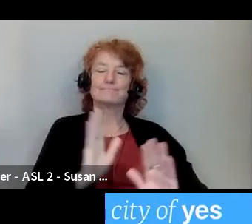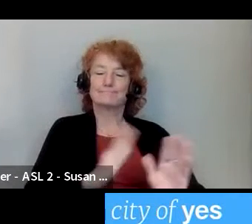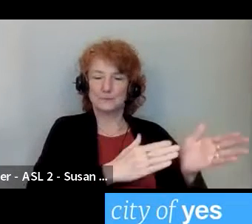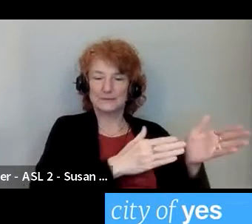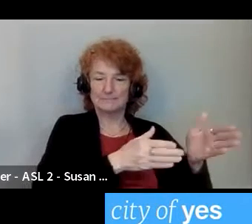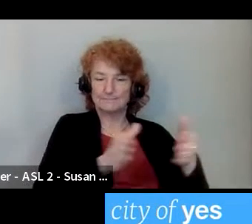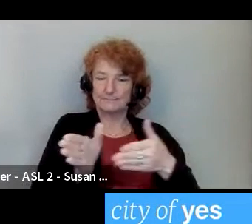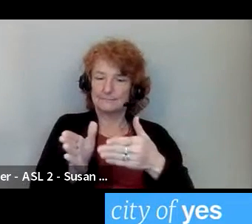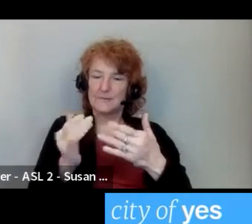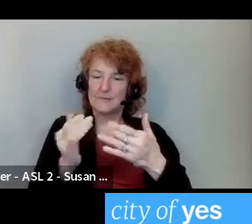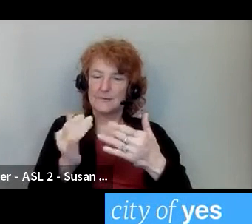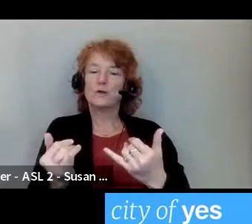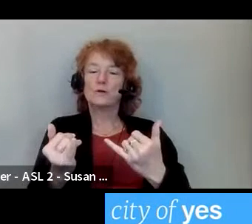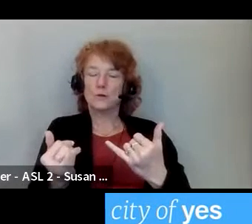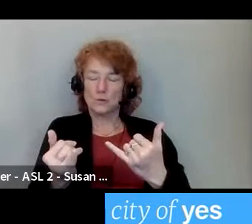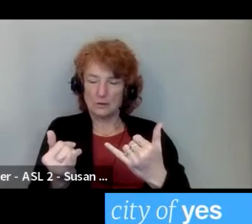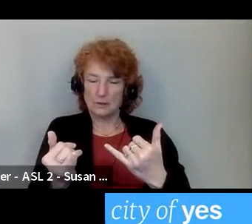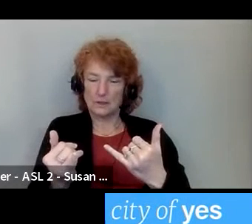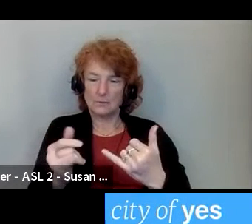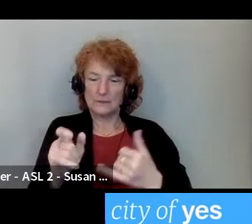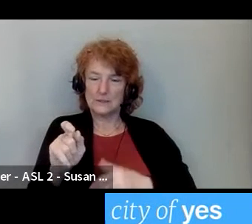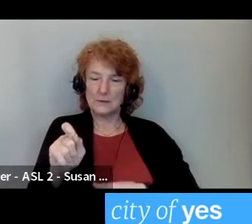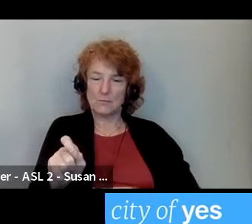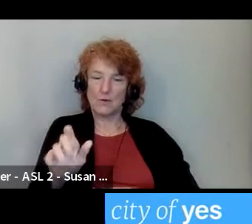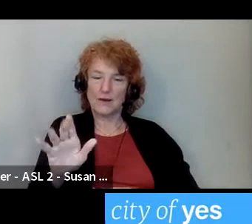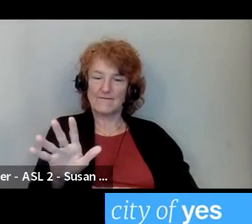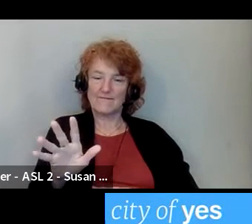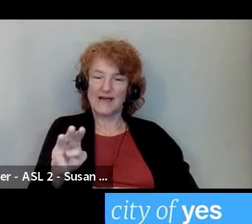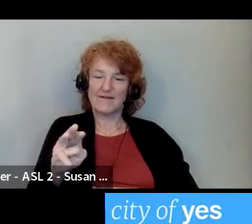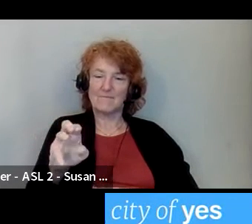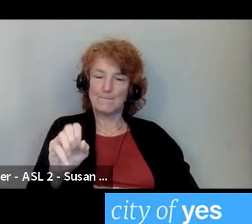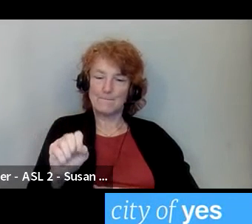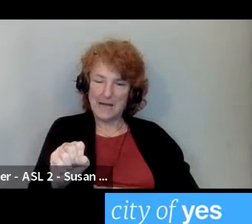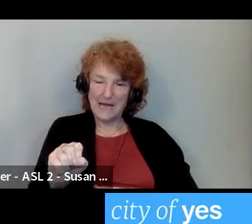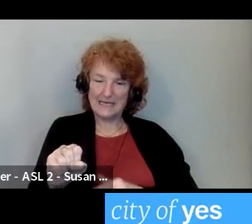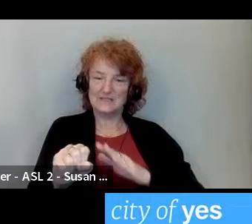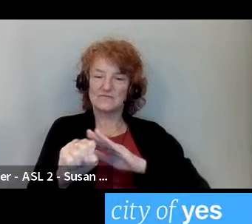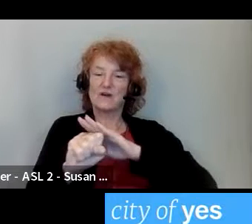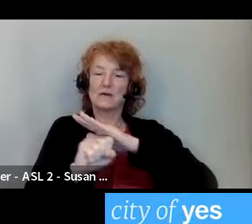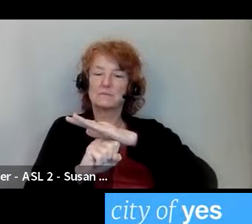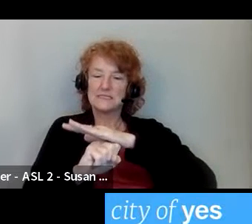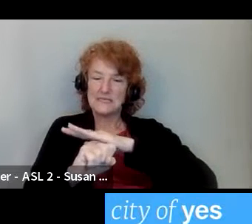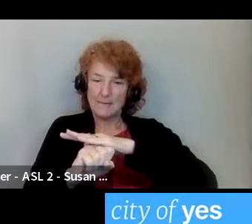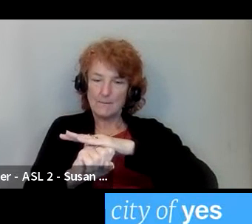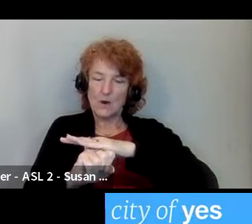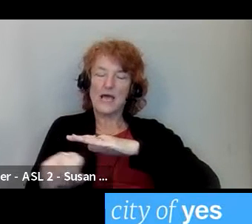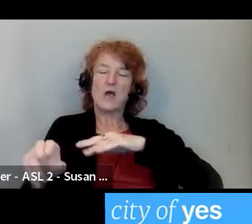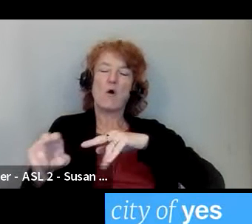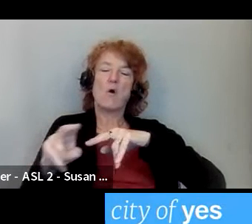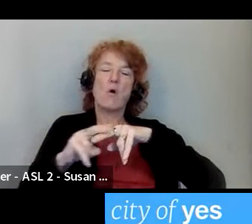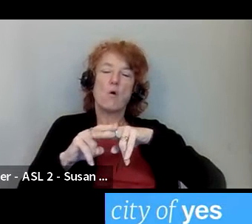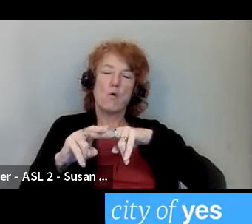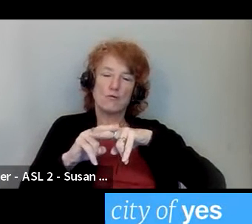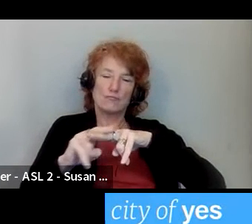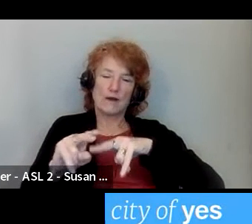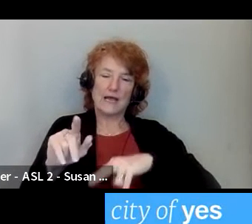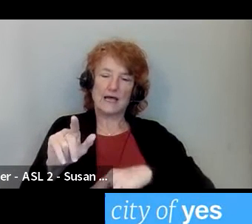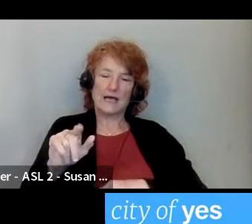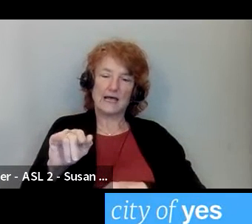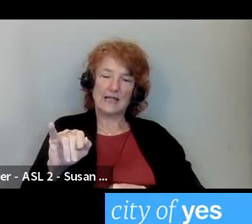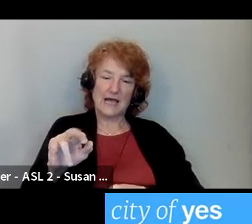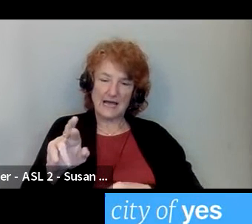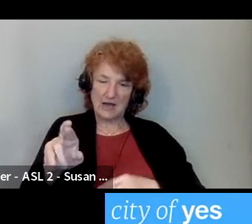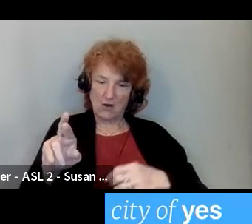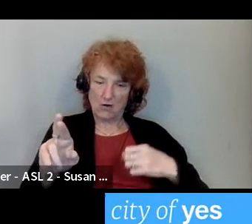the current proposal, which is 0.5 miles from subway or a fixed rail station, so Long Island Railroad, Staten Island Road, et